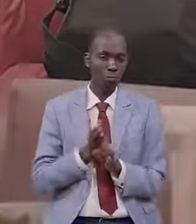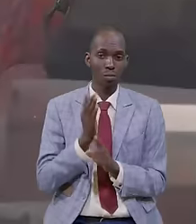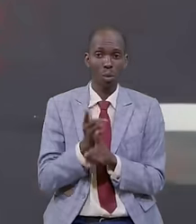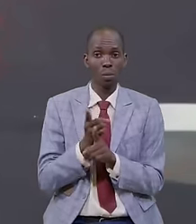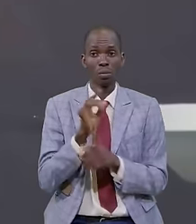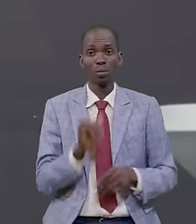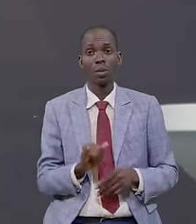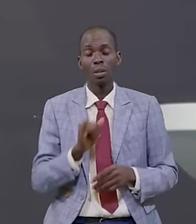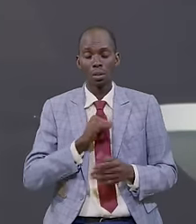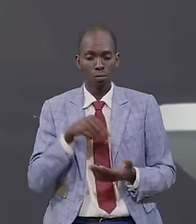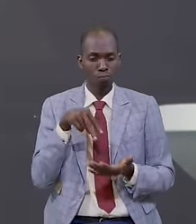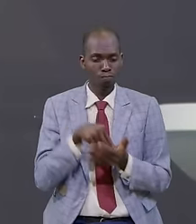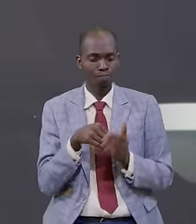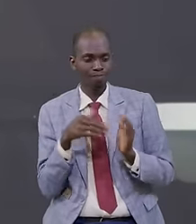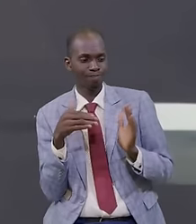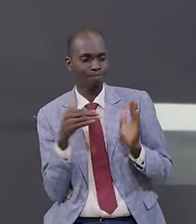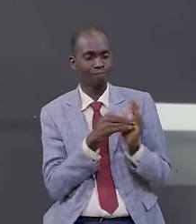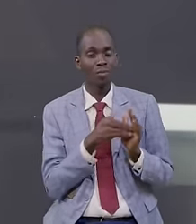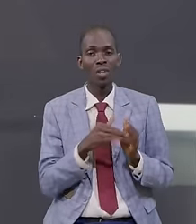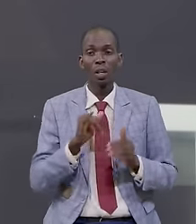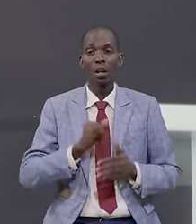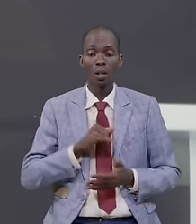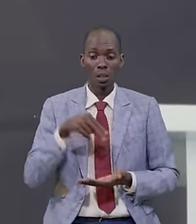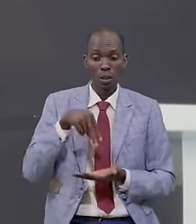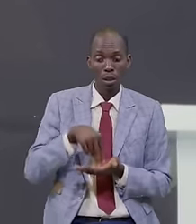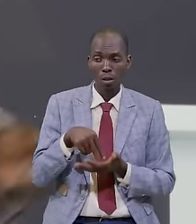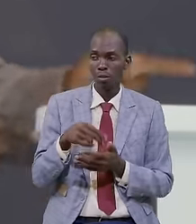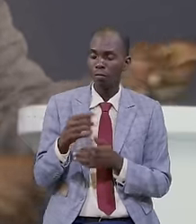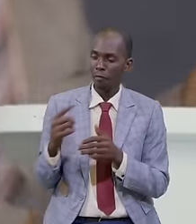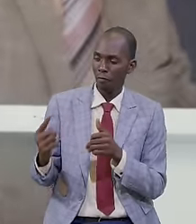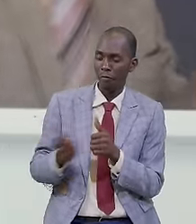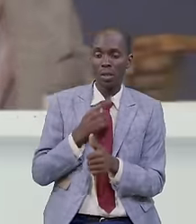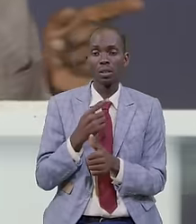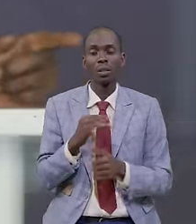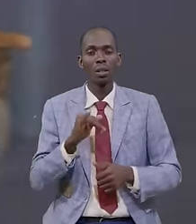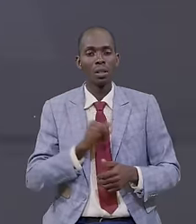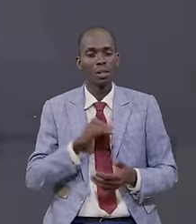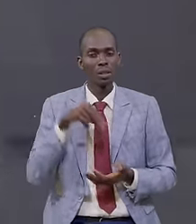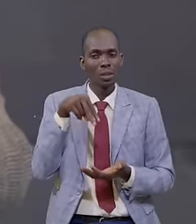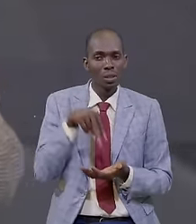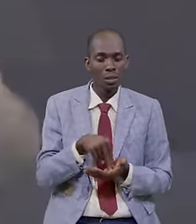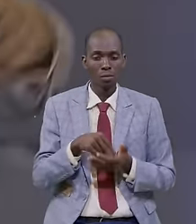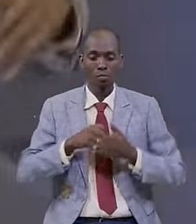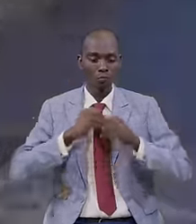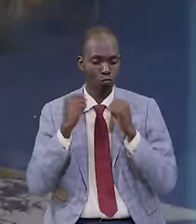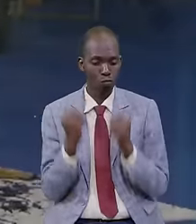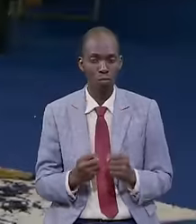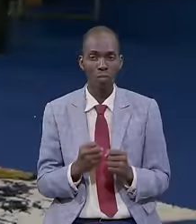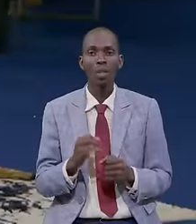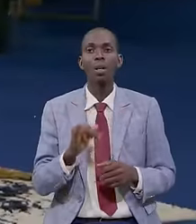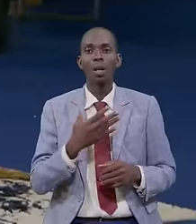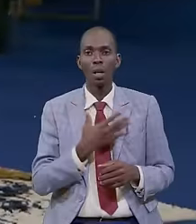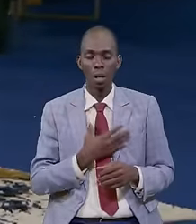stand against. I stand first. I stand firm. And come and meet